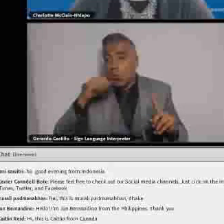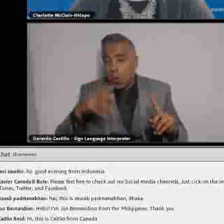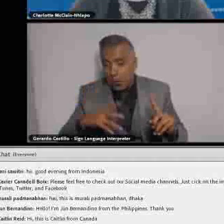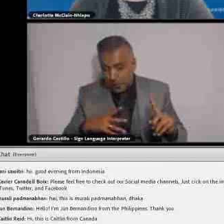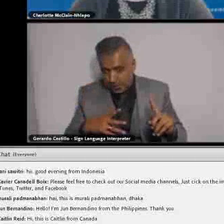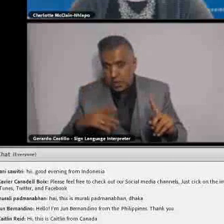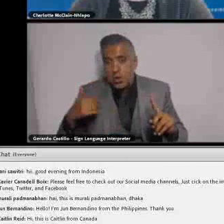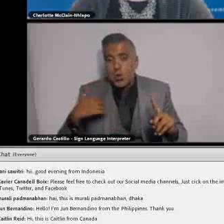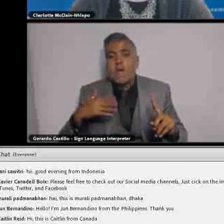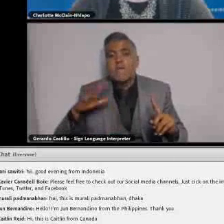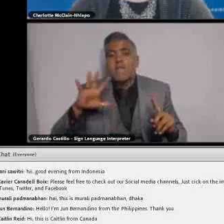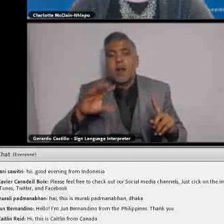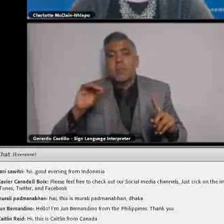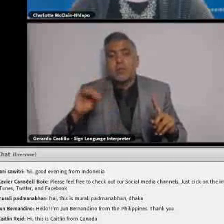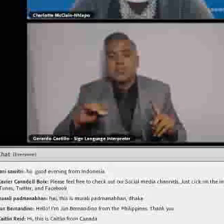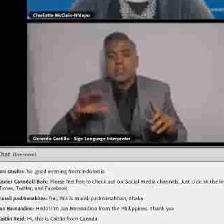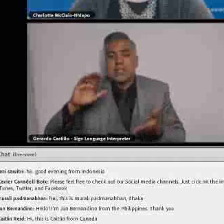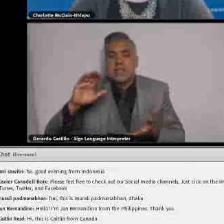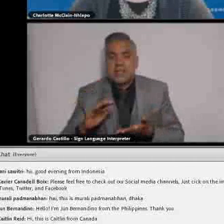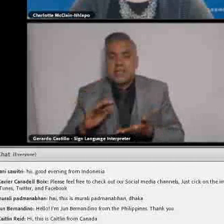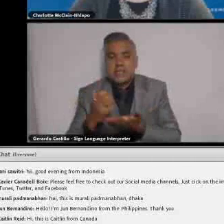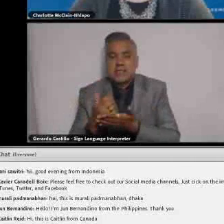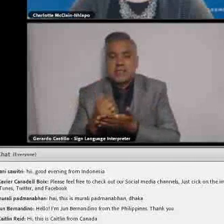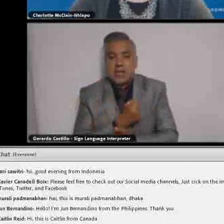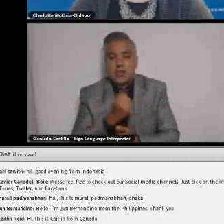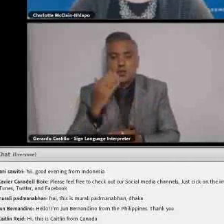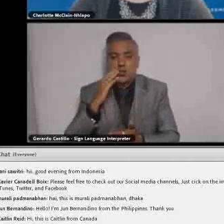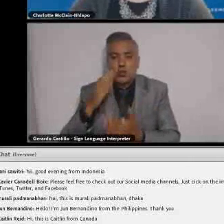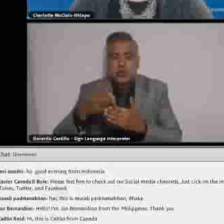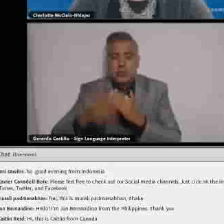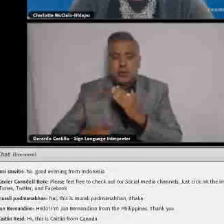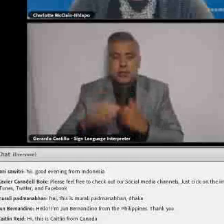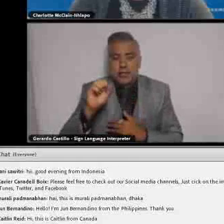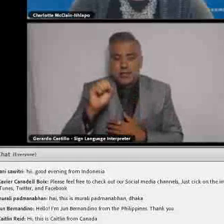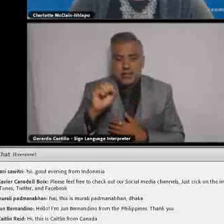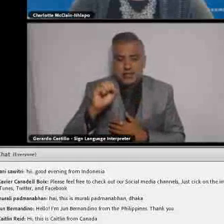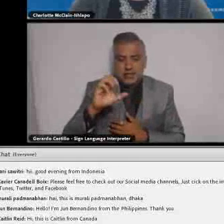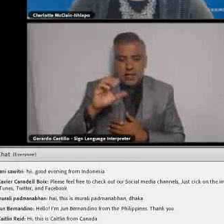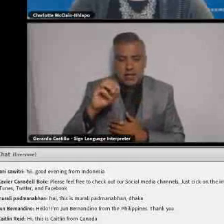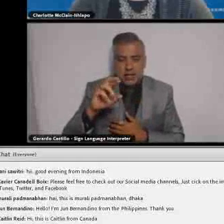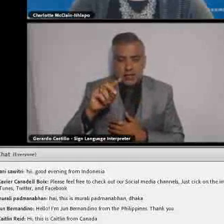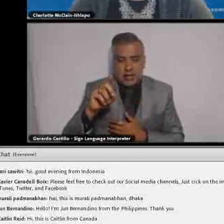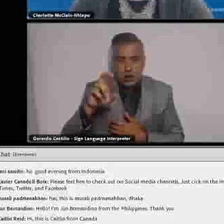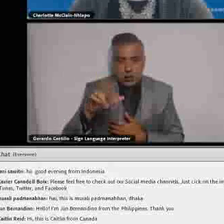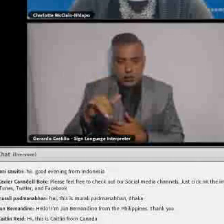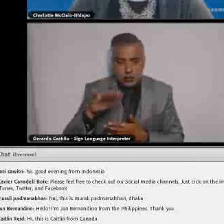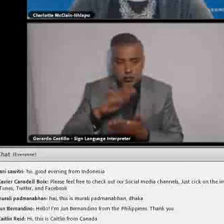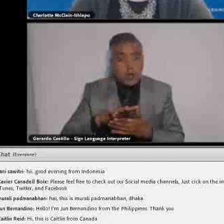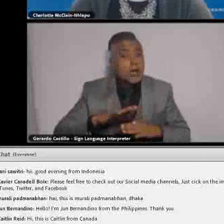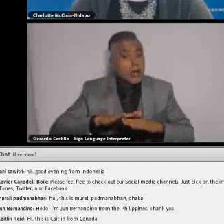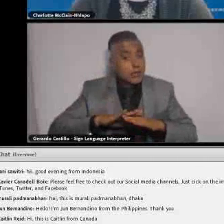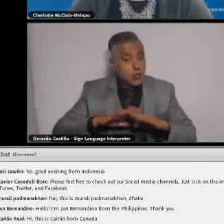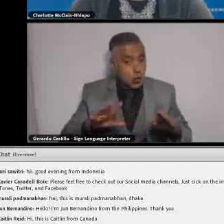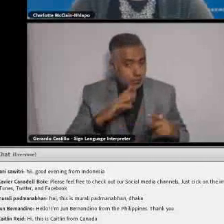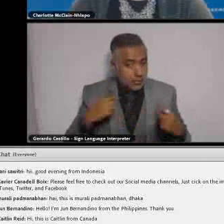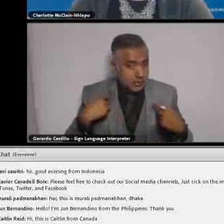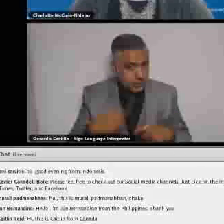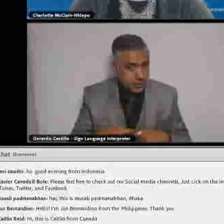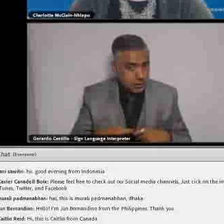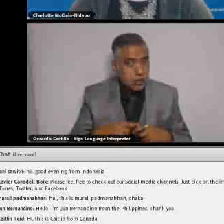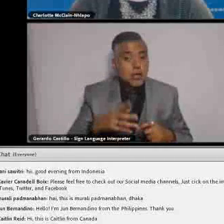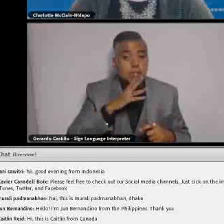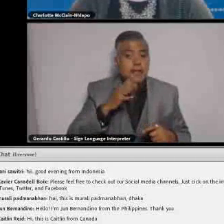have a 5% less chance of completing secondary school. Now, if you don't speak Spanish and you're a Quechua-speaking man,